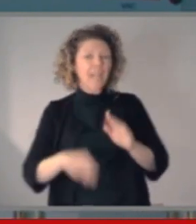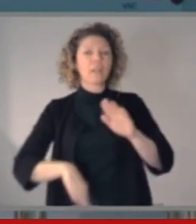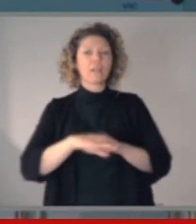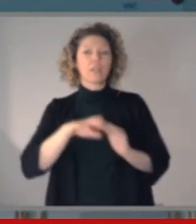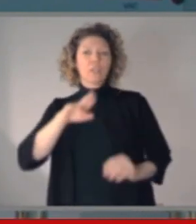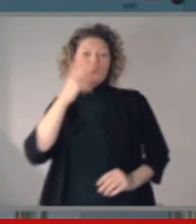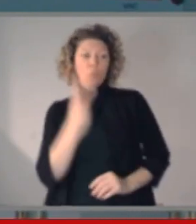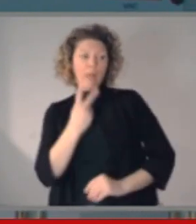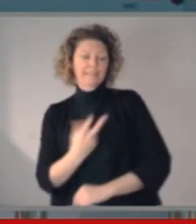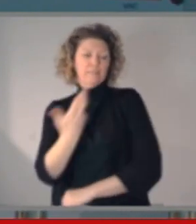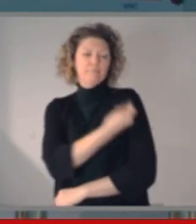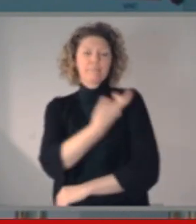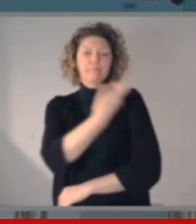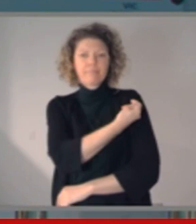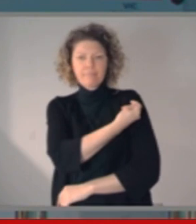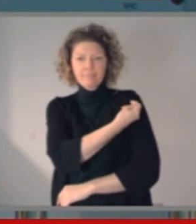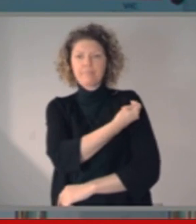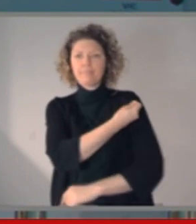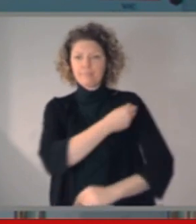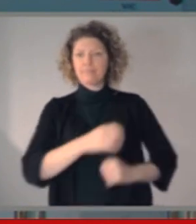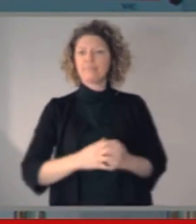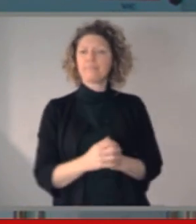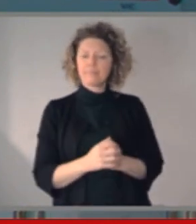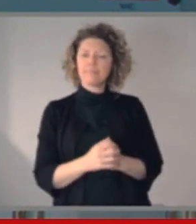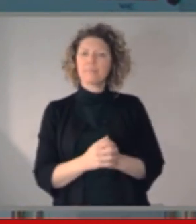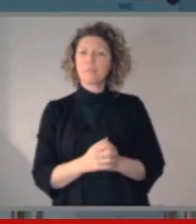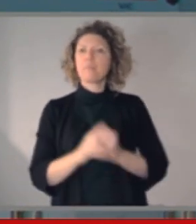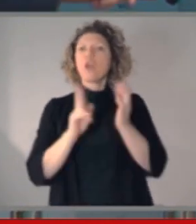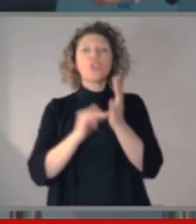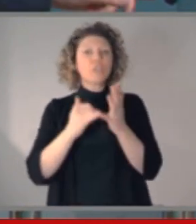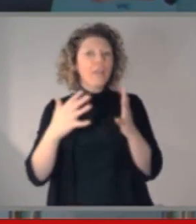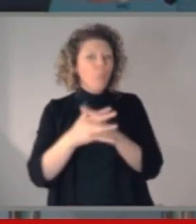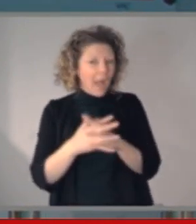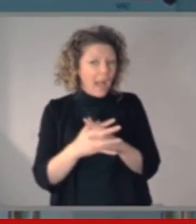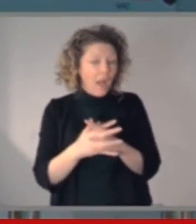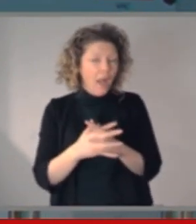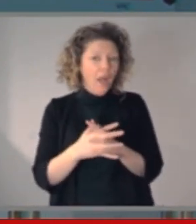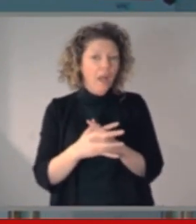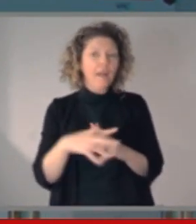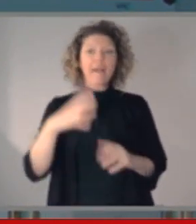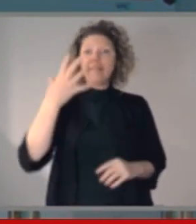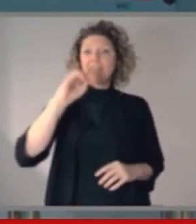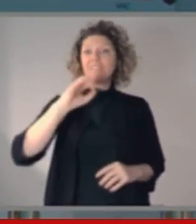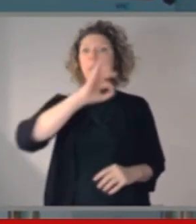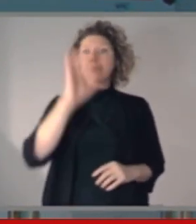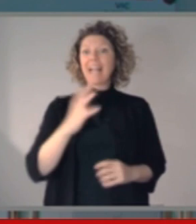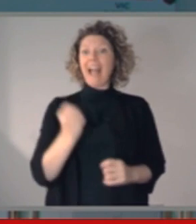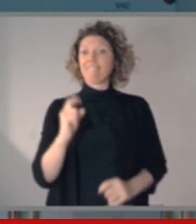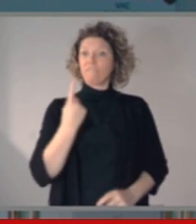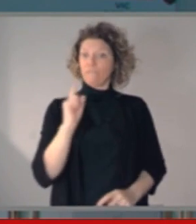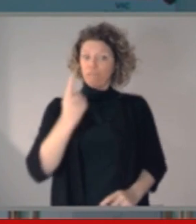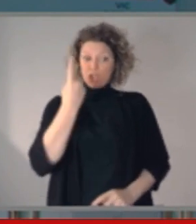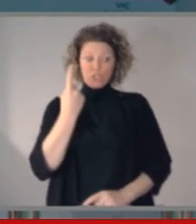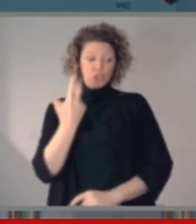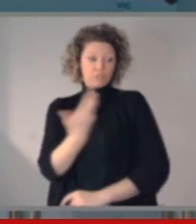double-dosed full vaccinations in that state. New South Wales, on today's figures, 50% on that first dose, which is a great